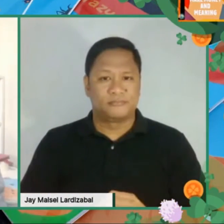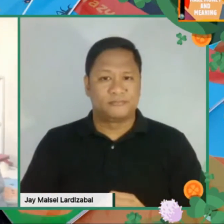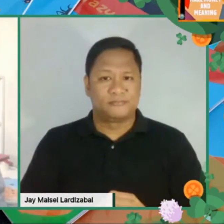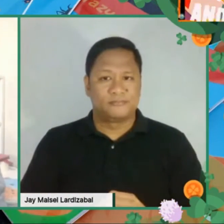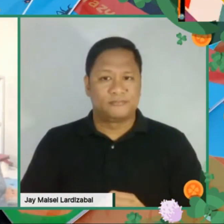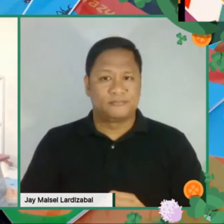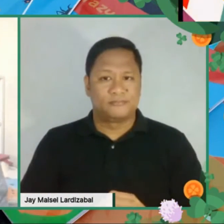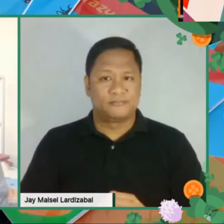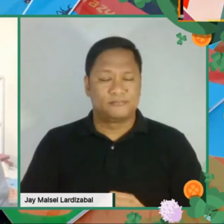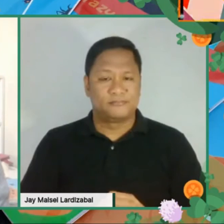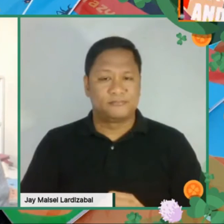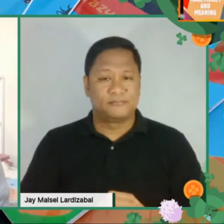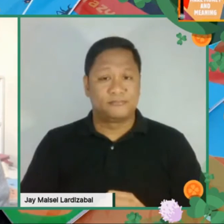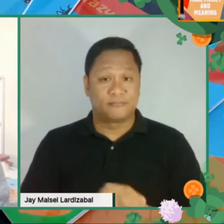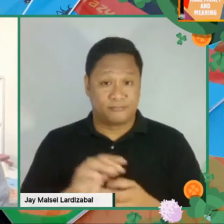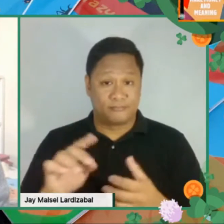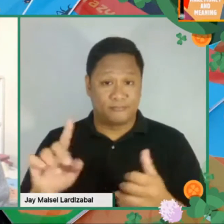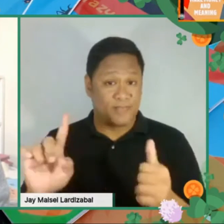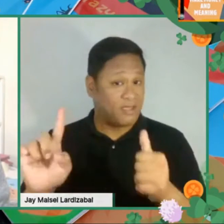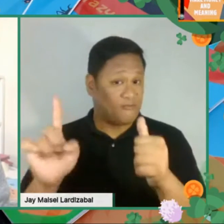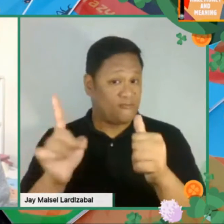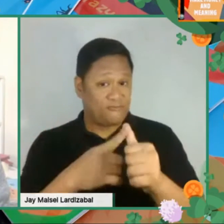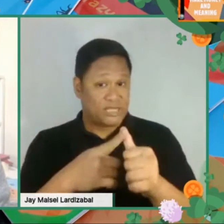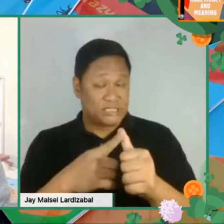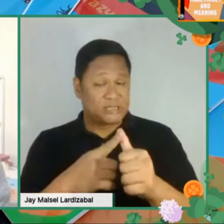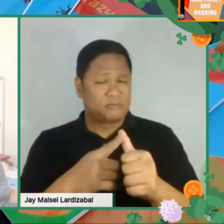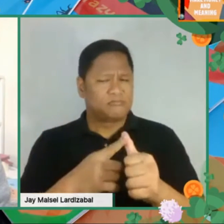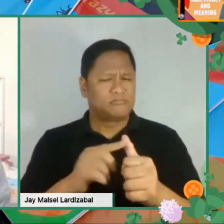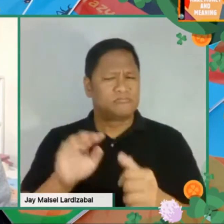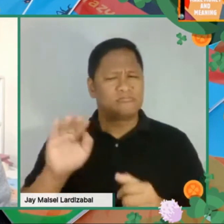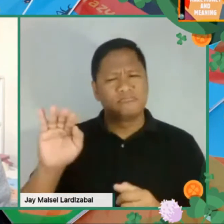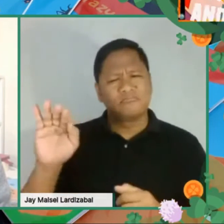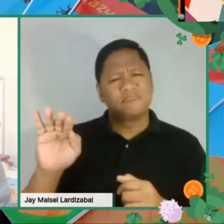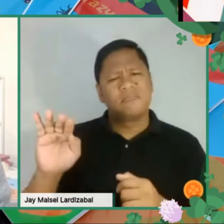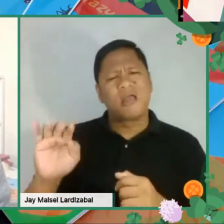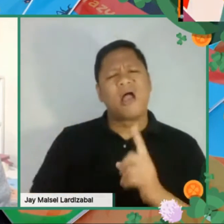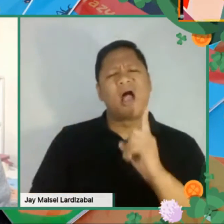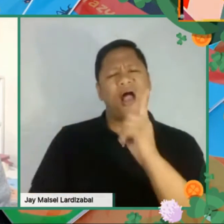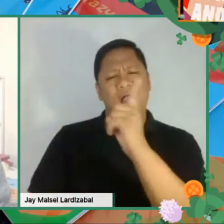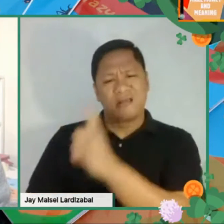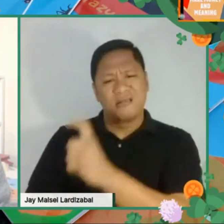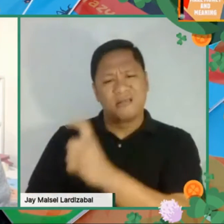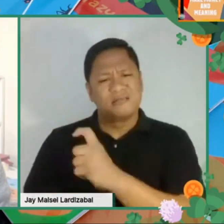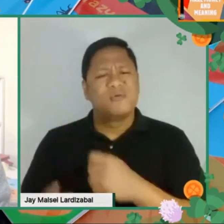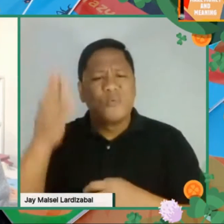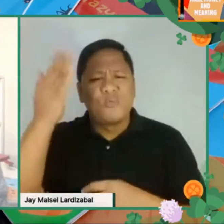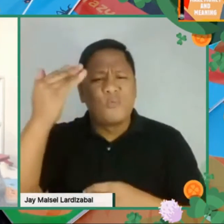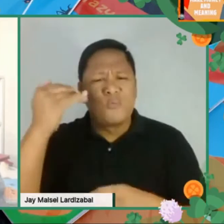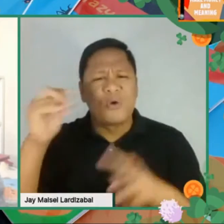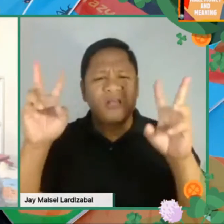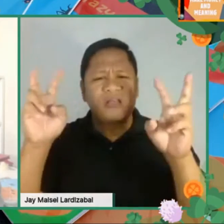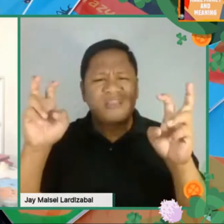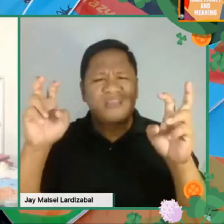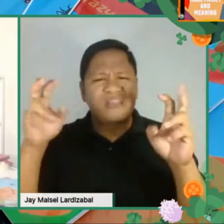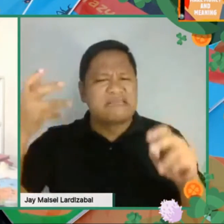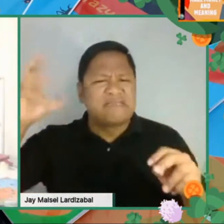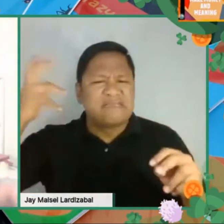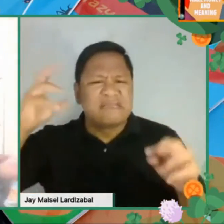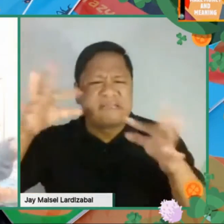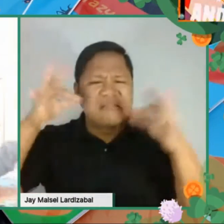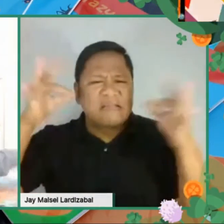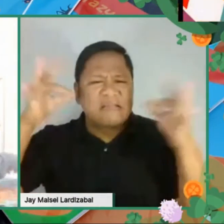well, first question, Cora, why the title? My Crazy Cat. Why the title?